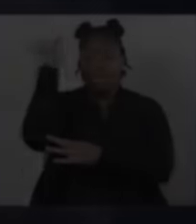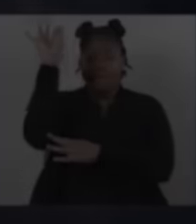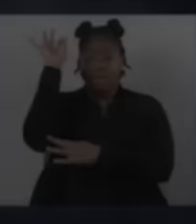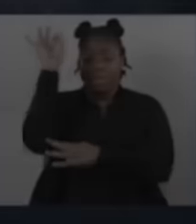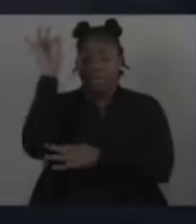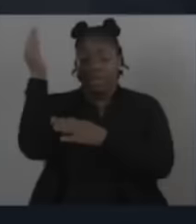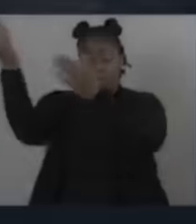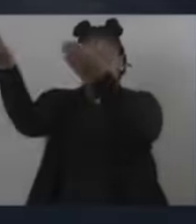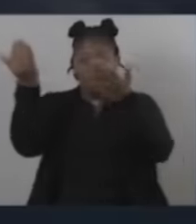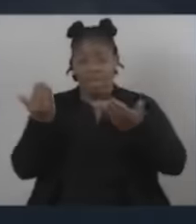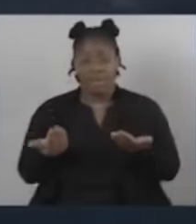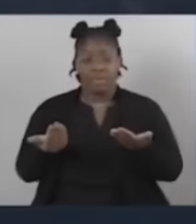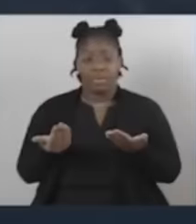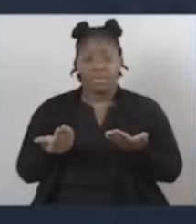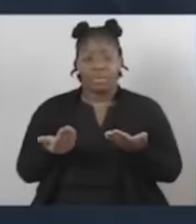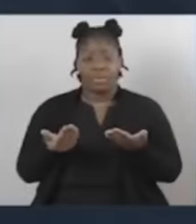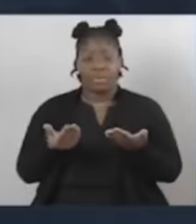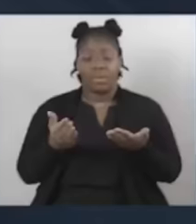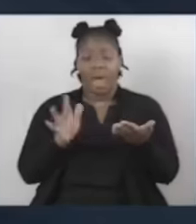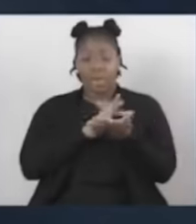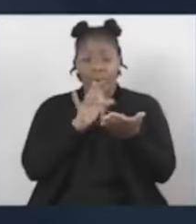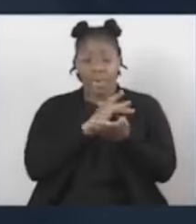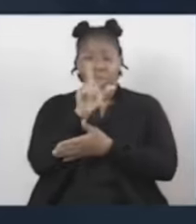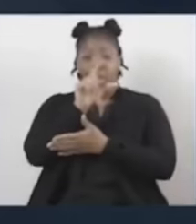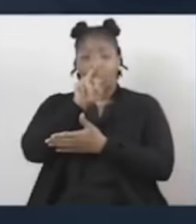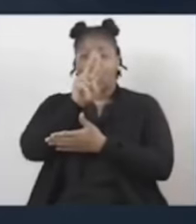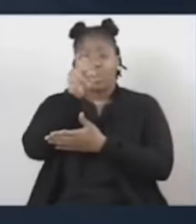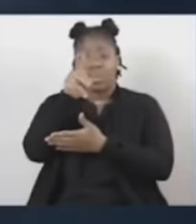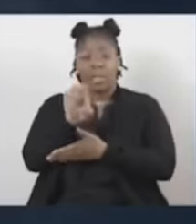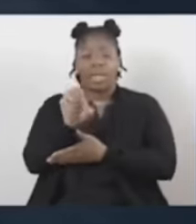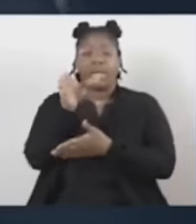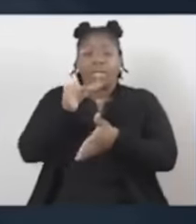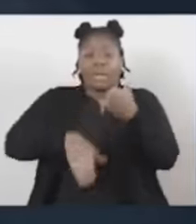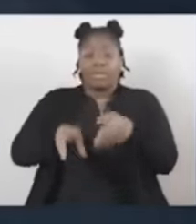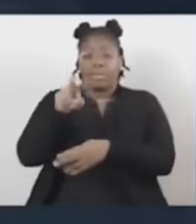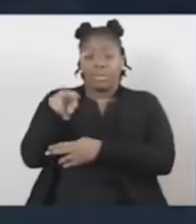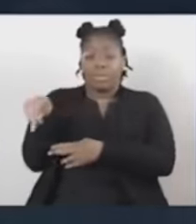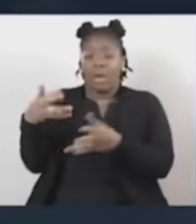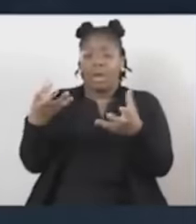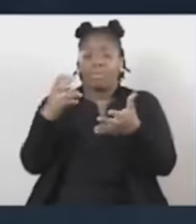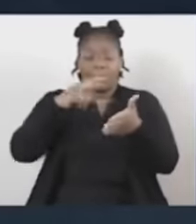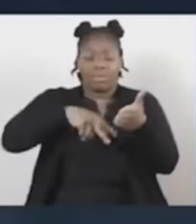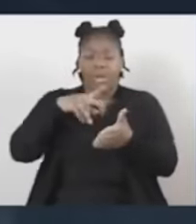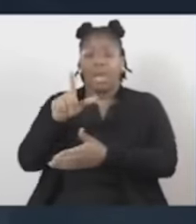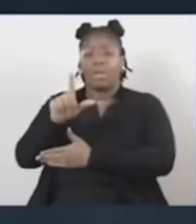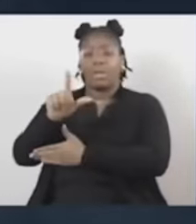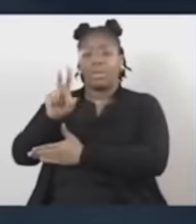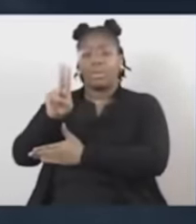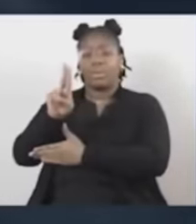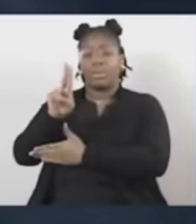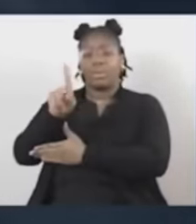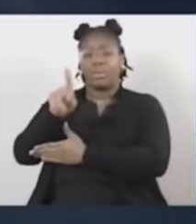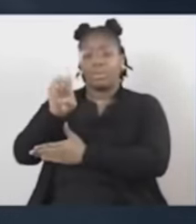Bibles, turn with me to the Gospel of Luke chapter 22. I want to read in your hearing Luke chapter 22. I want